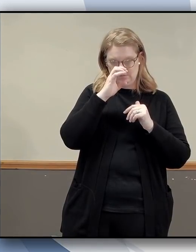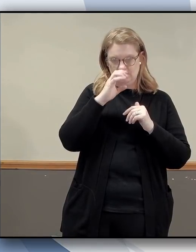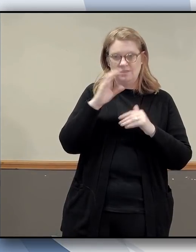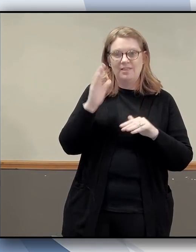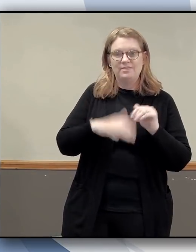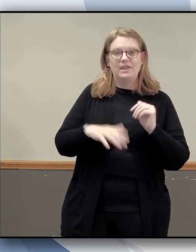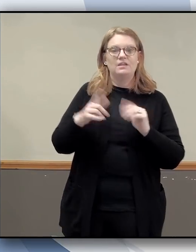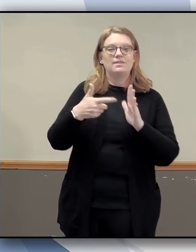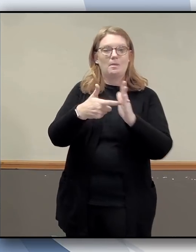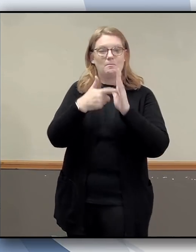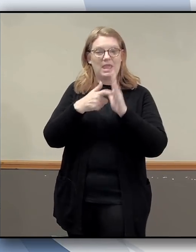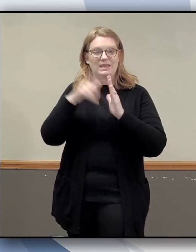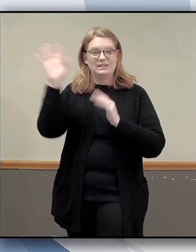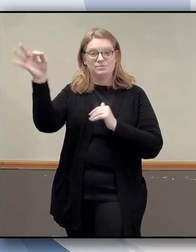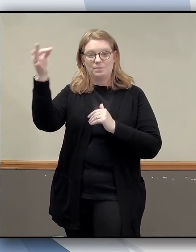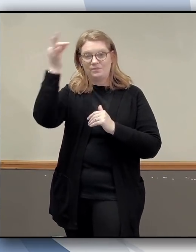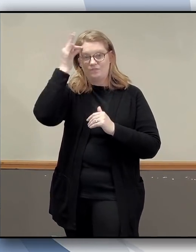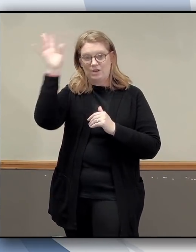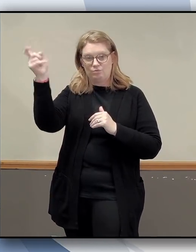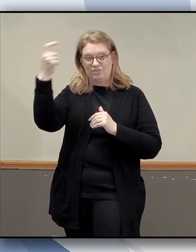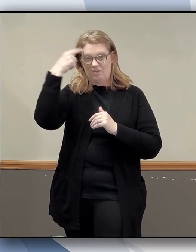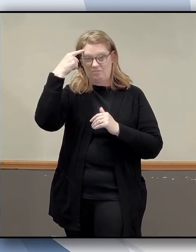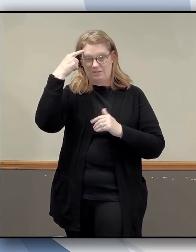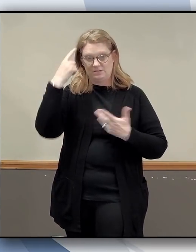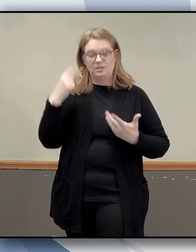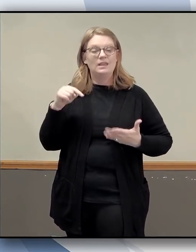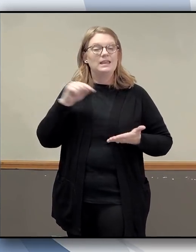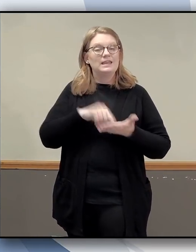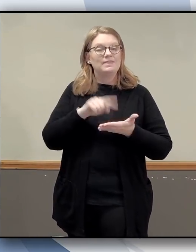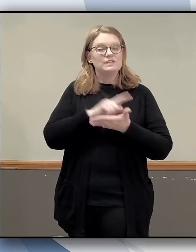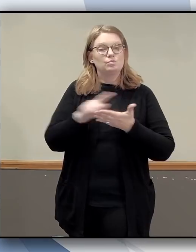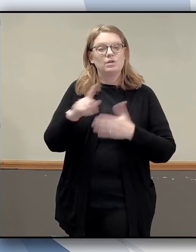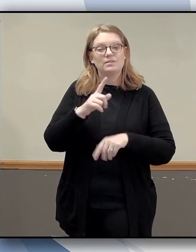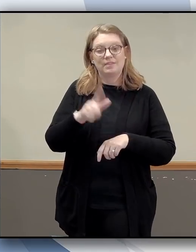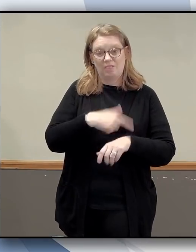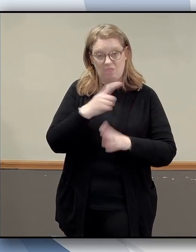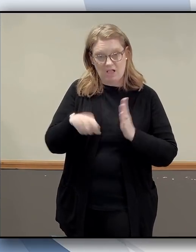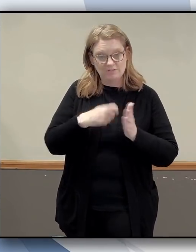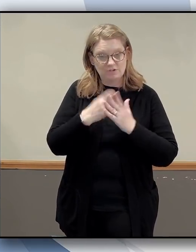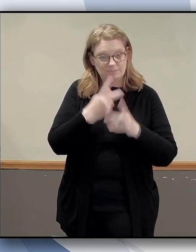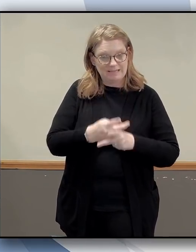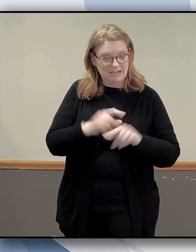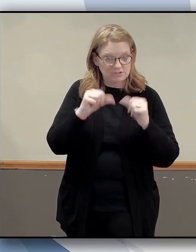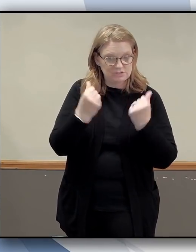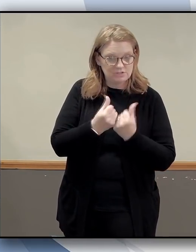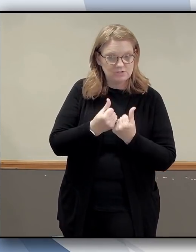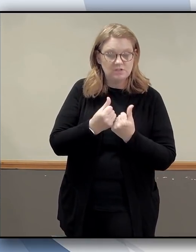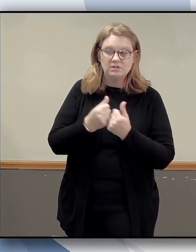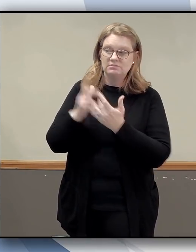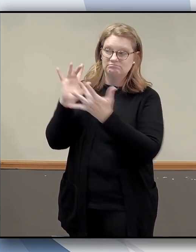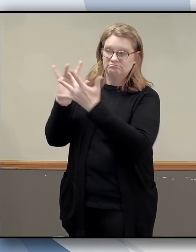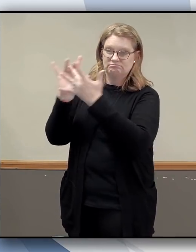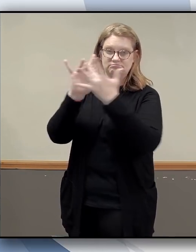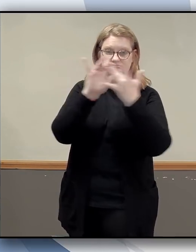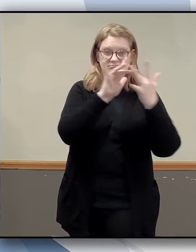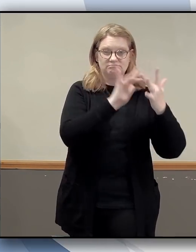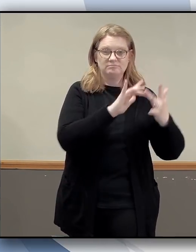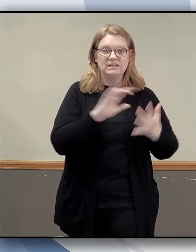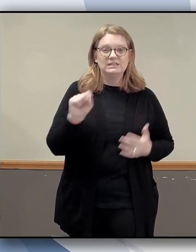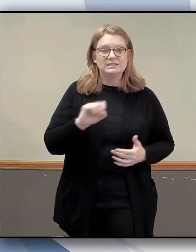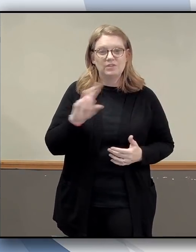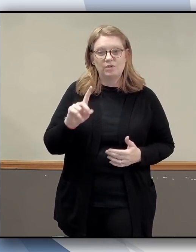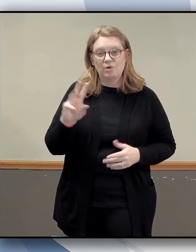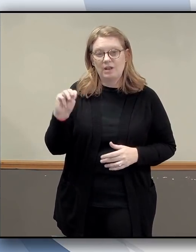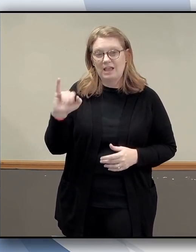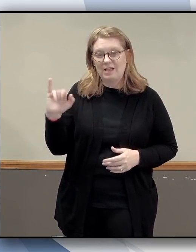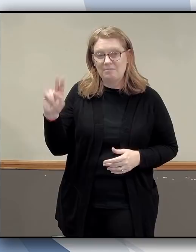government. In fact, just this week, the Long-Term Care Association reached out to our sister states of South Dakota and Minnesota,